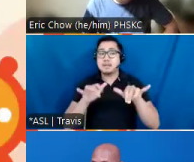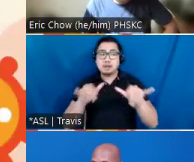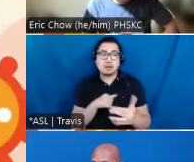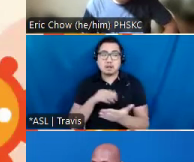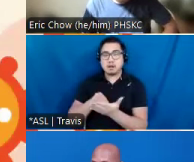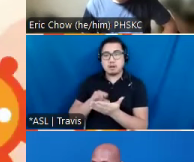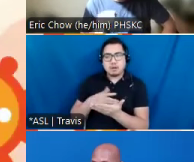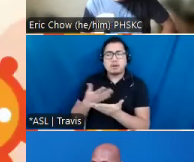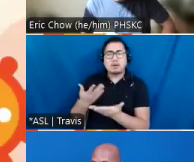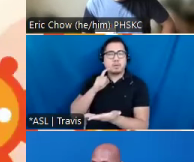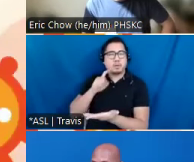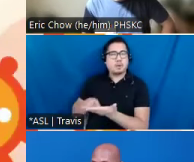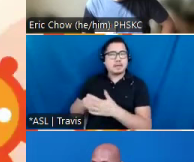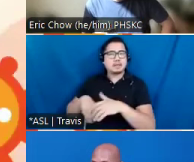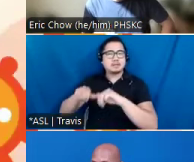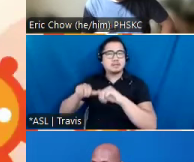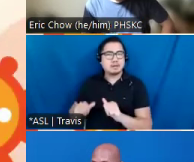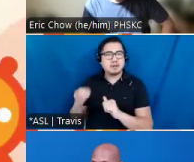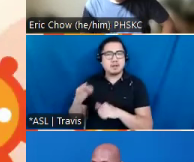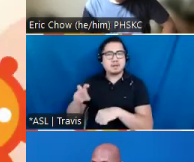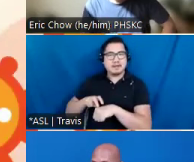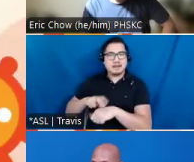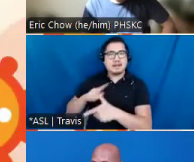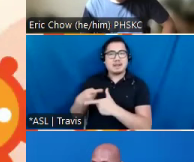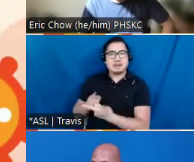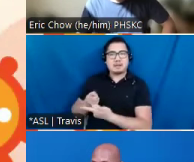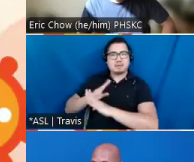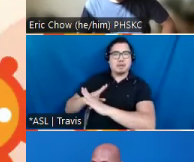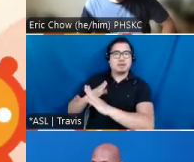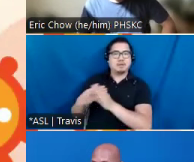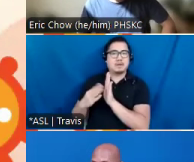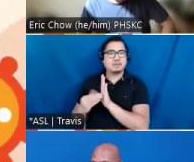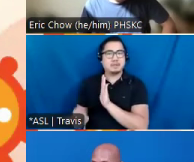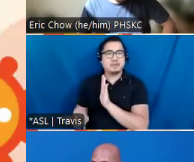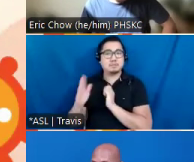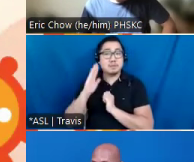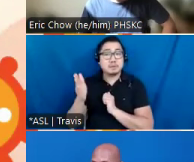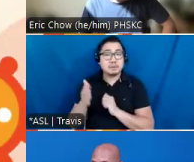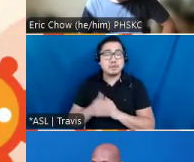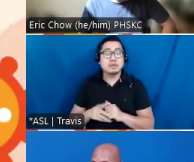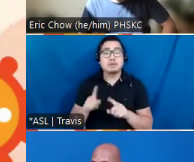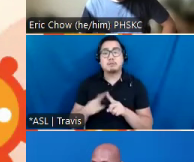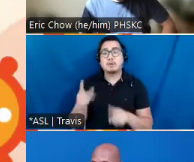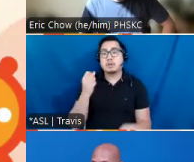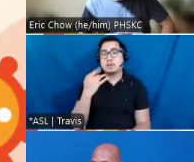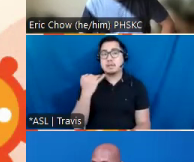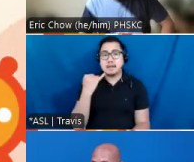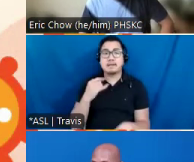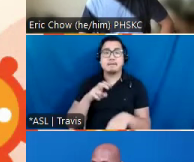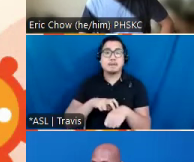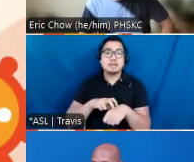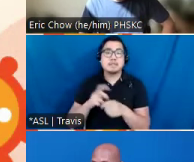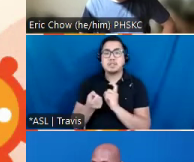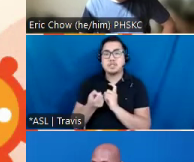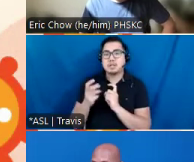of the spike protein and then blocks the virus from replicating in the future. But however, if the virus changes or mutates the